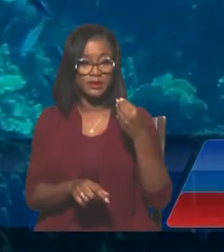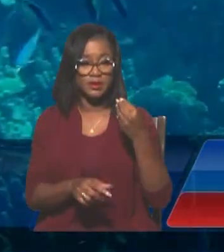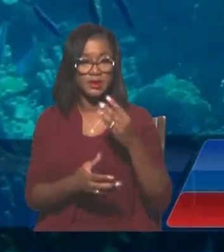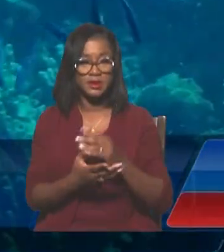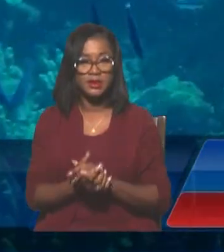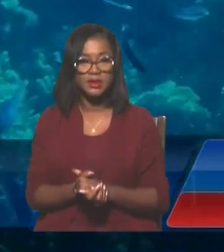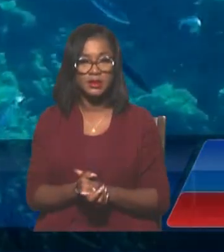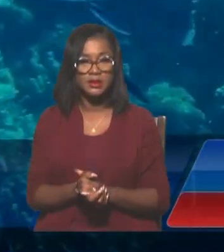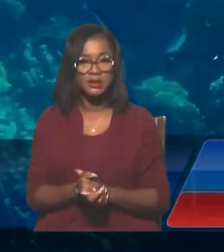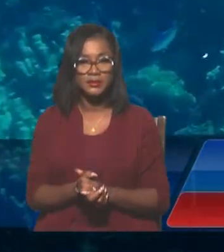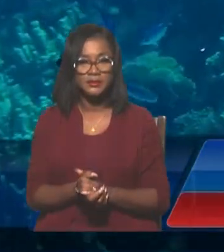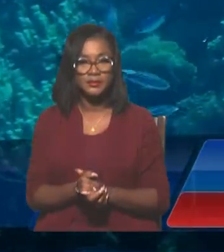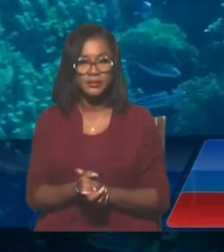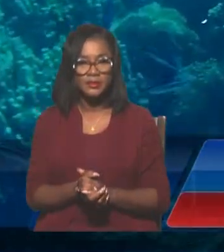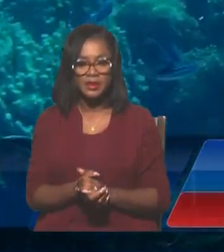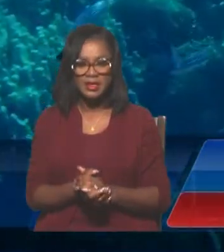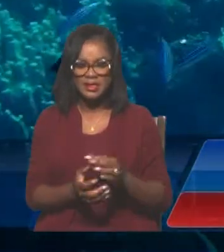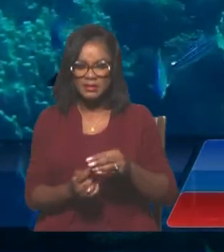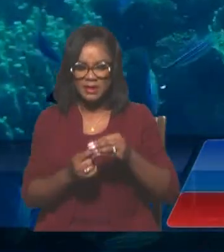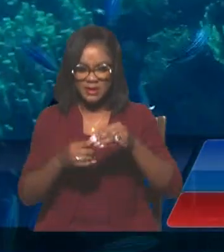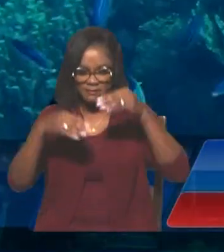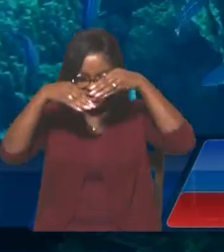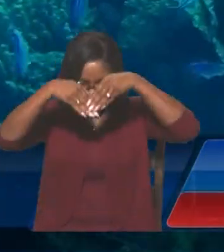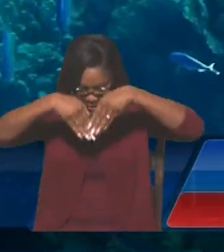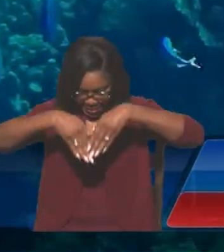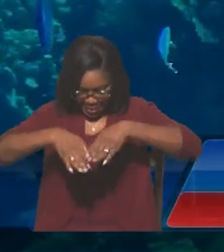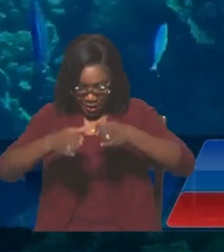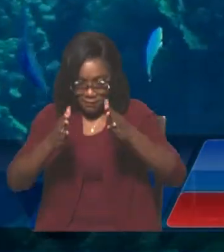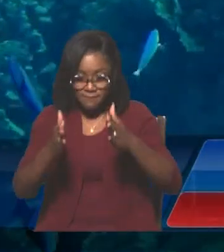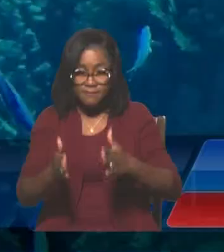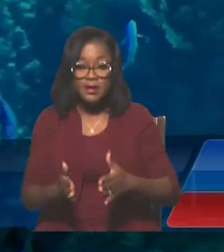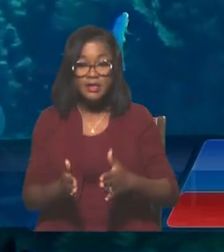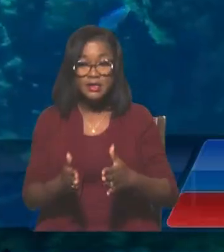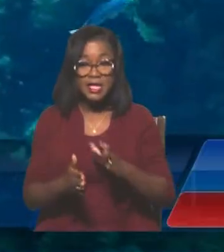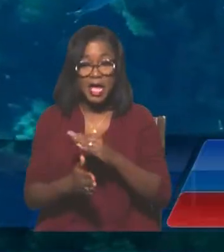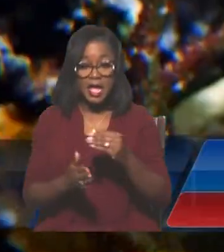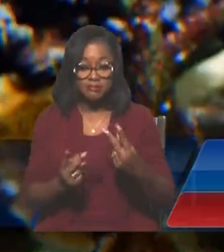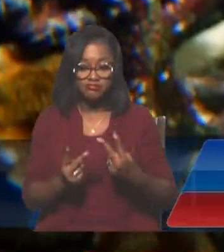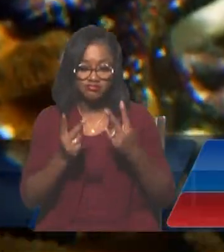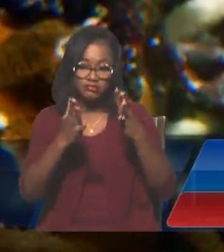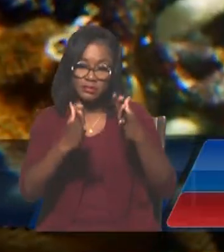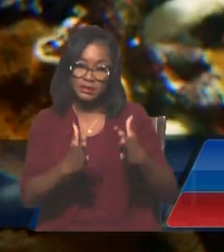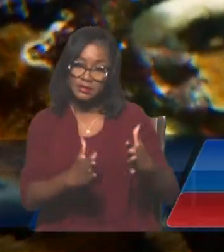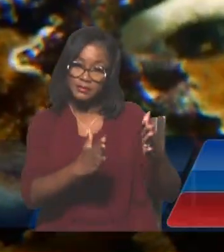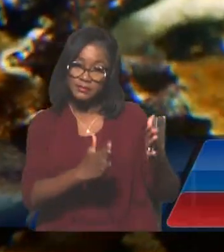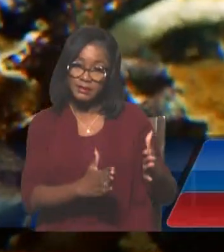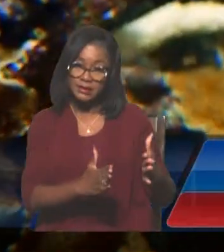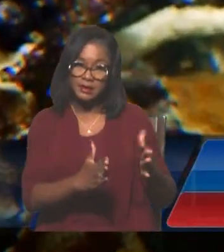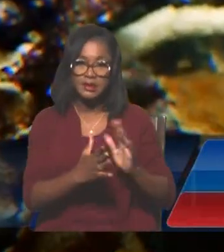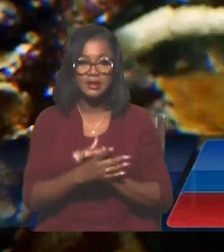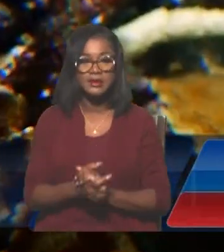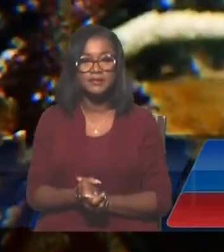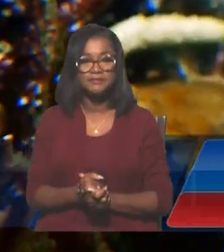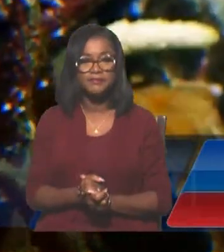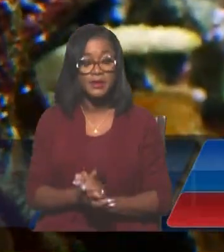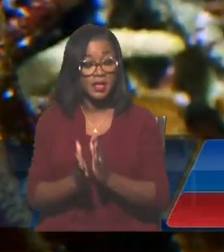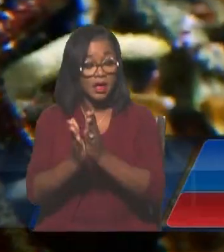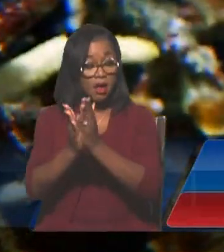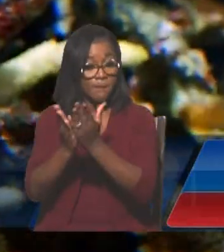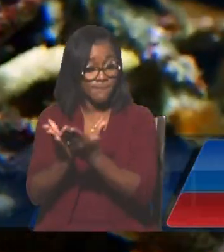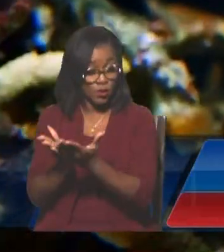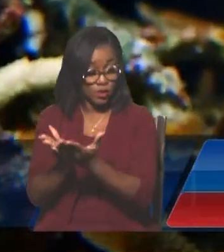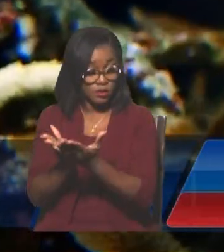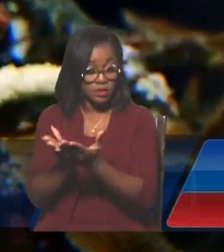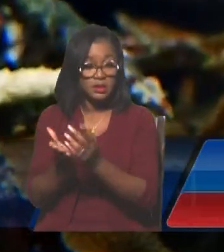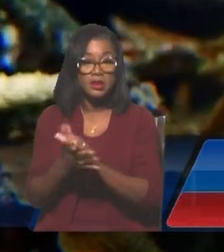a location ideal for divers and snorkelers as well as tourists. A key takeaway from the book, as stated by Dr.